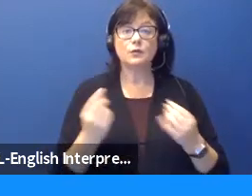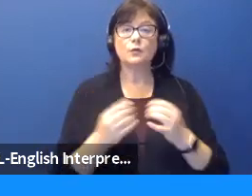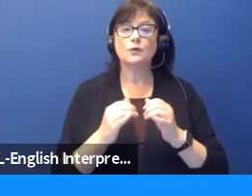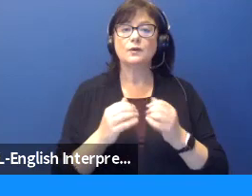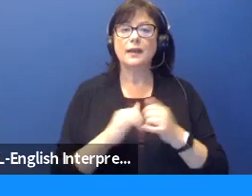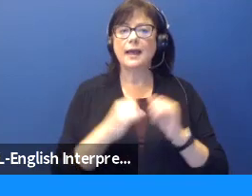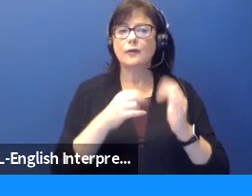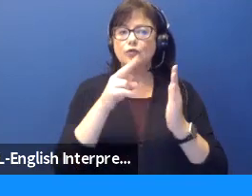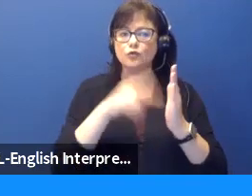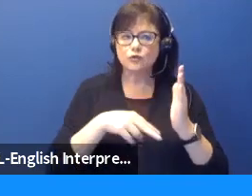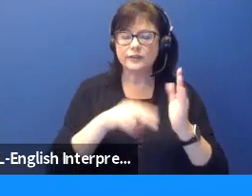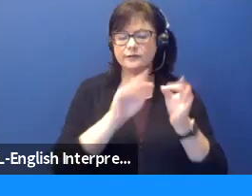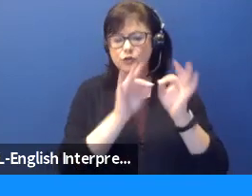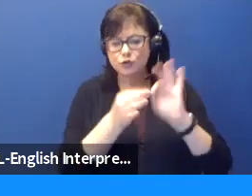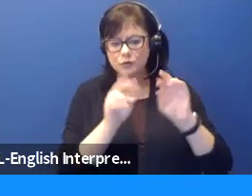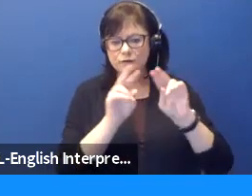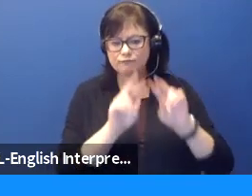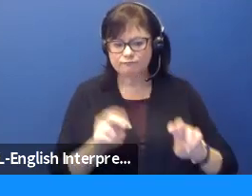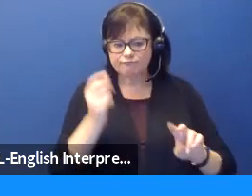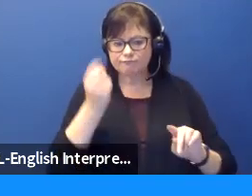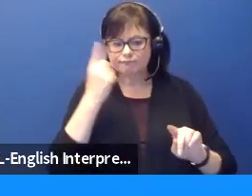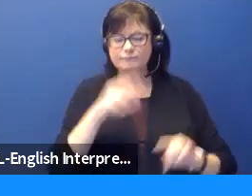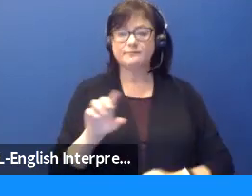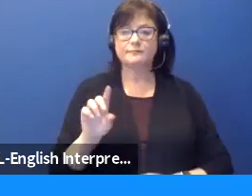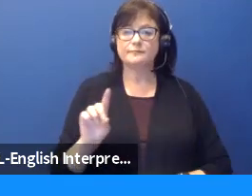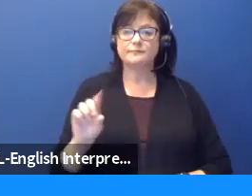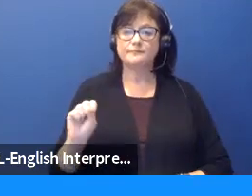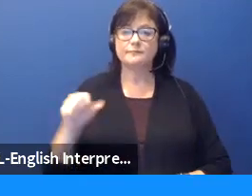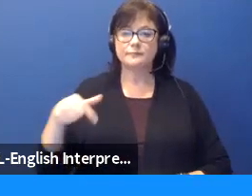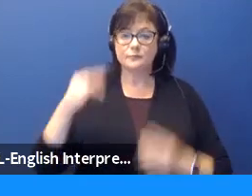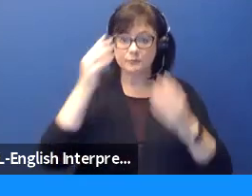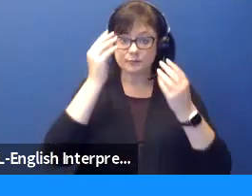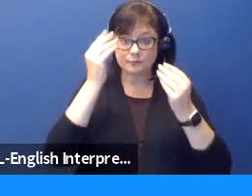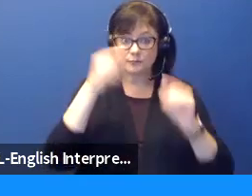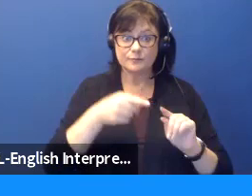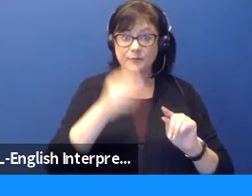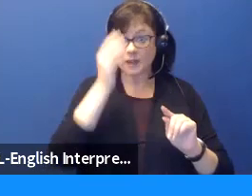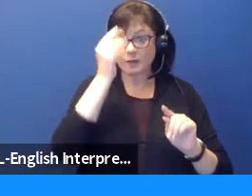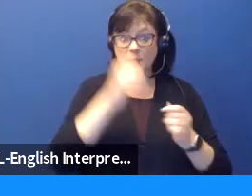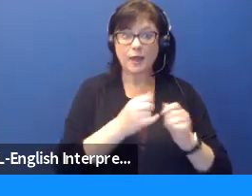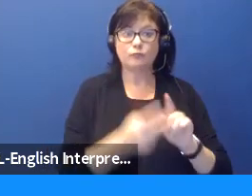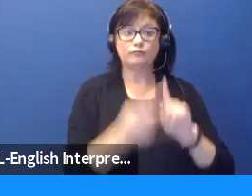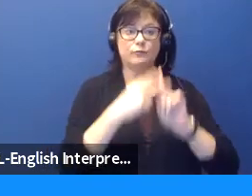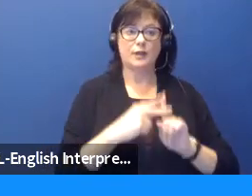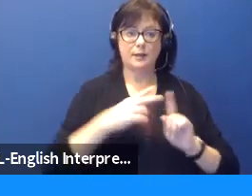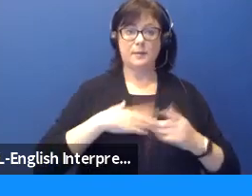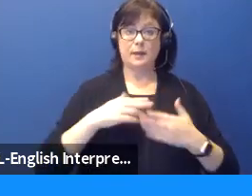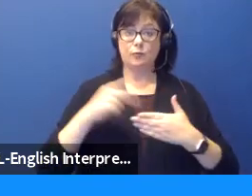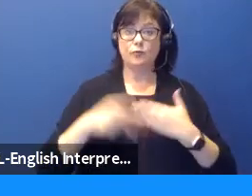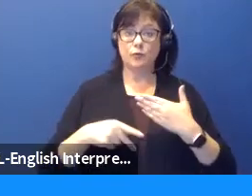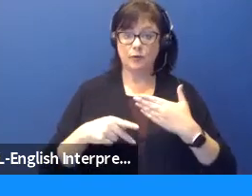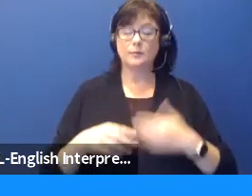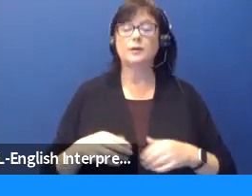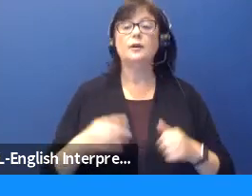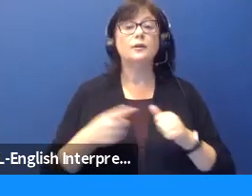data and applying the information to your own LBS program. We would like to begin by